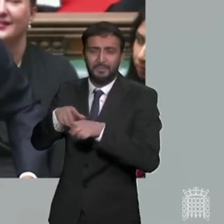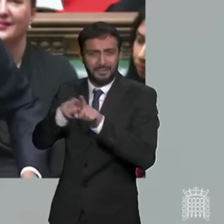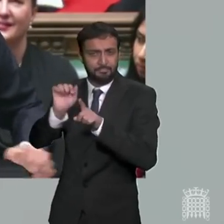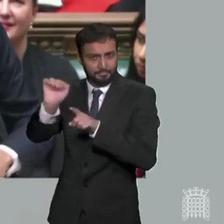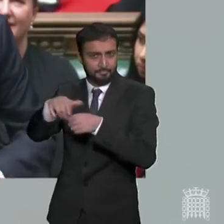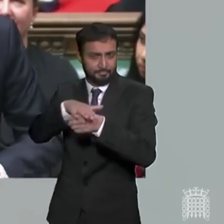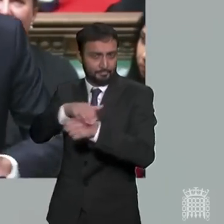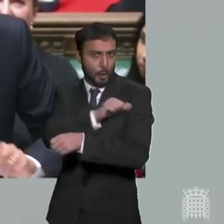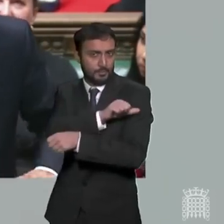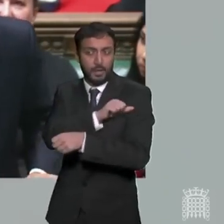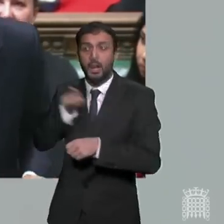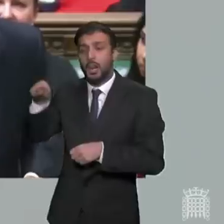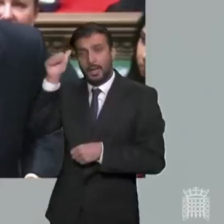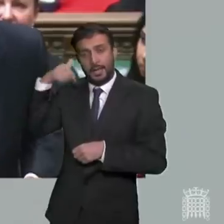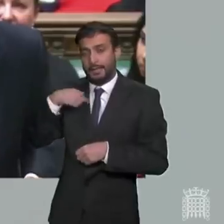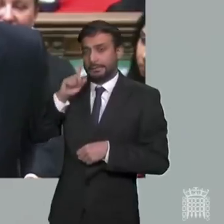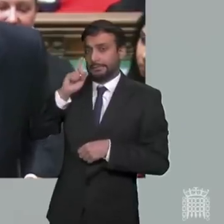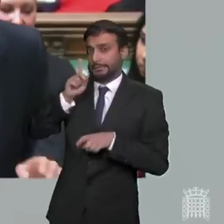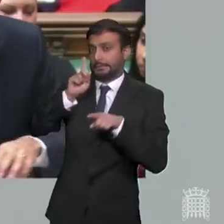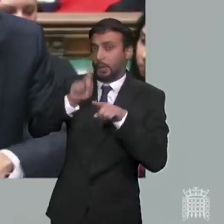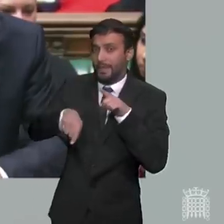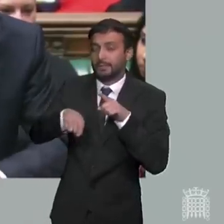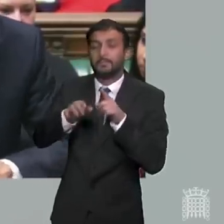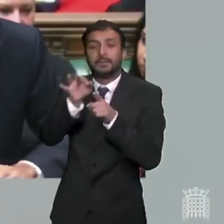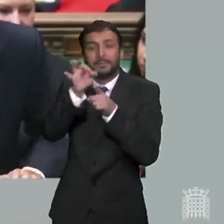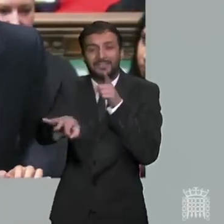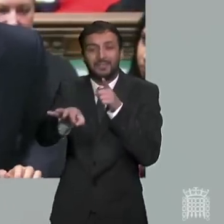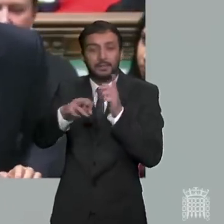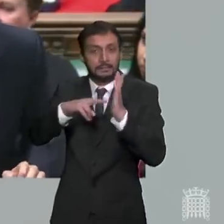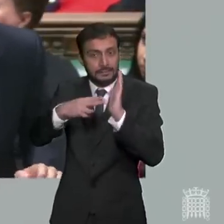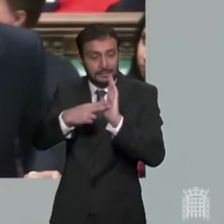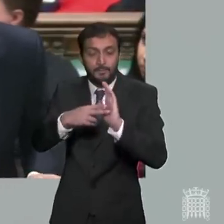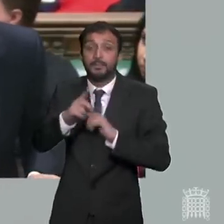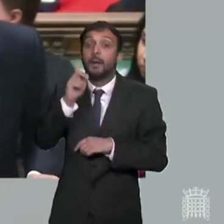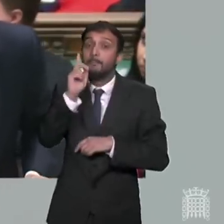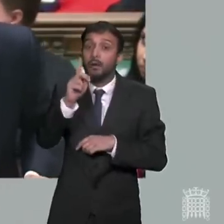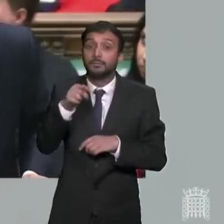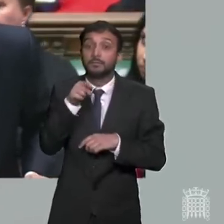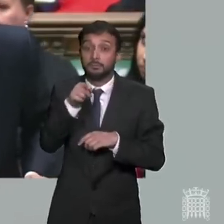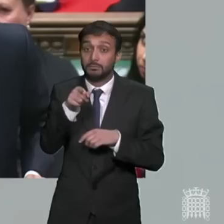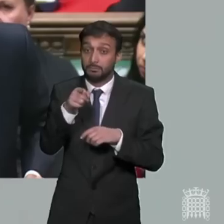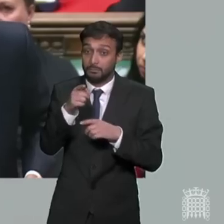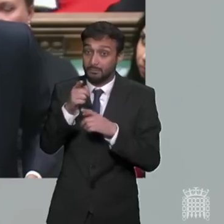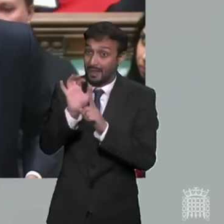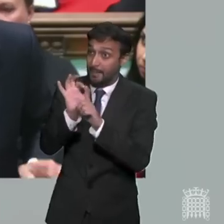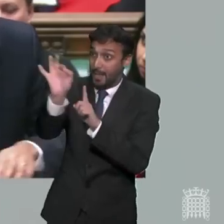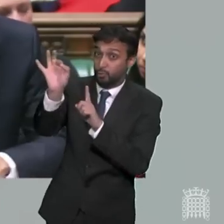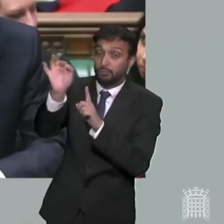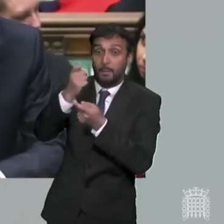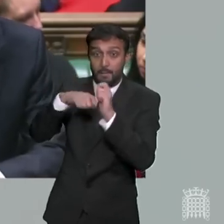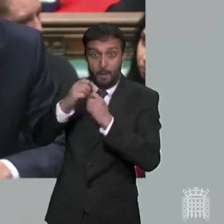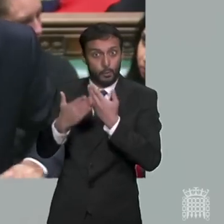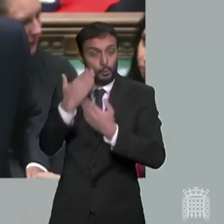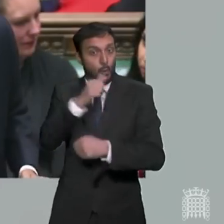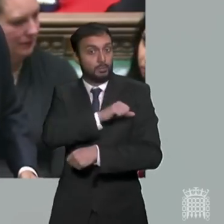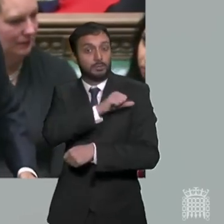I can't comment on any specific scheme, but I can tell him that submissions to be one of the new hospitals are currently being reviewed in the department,